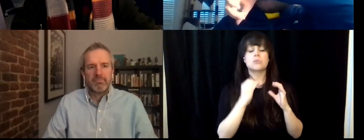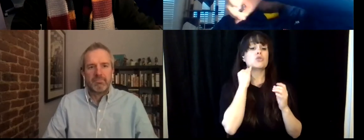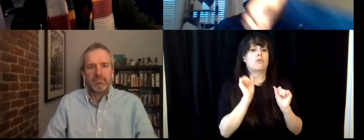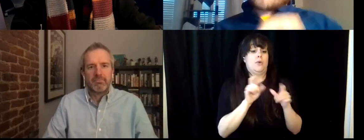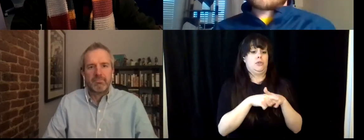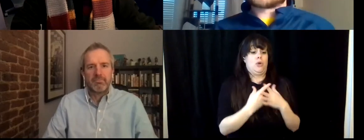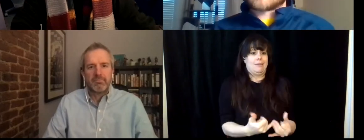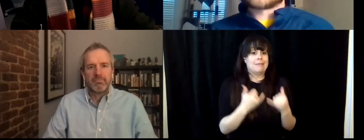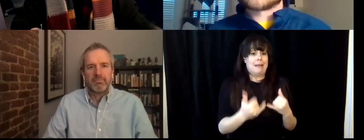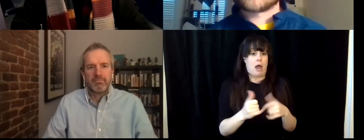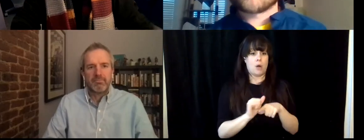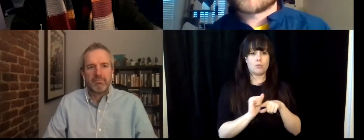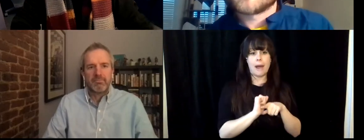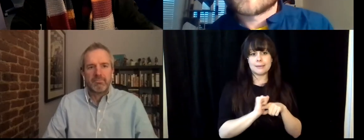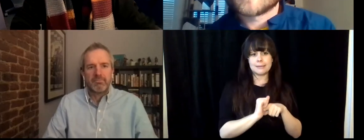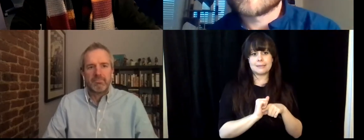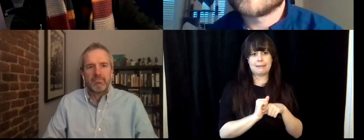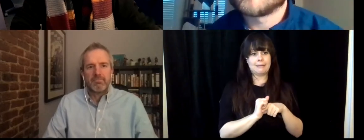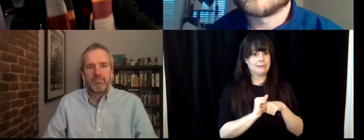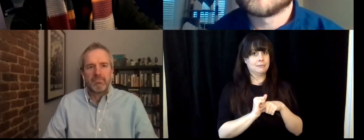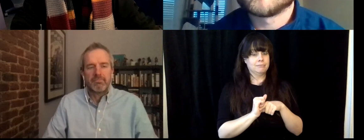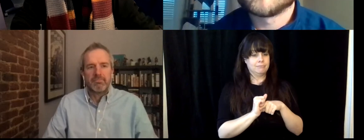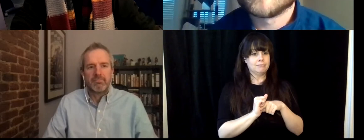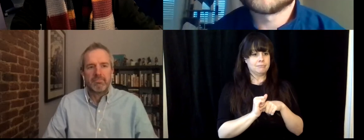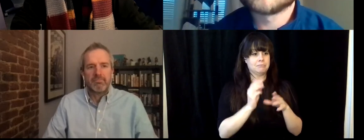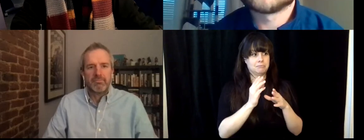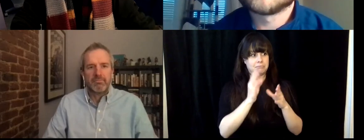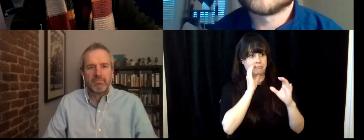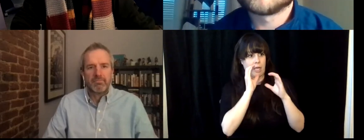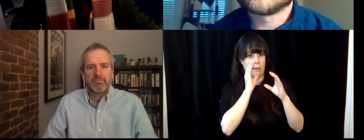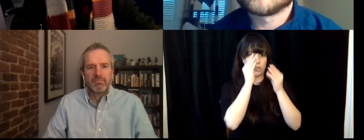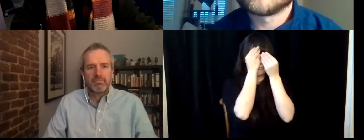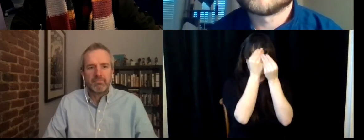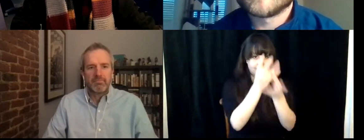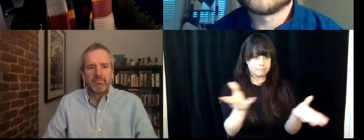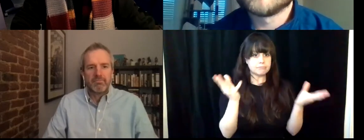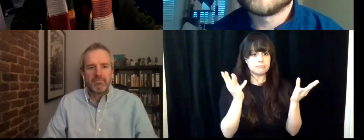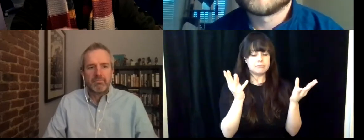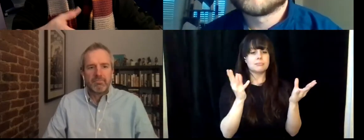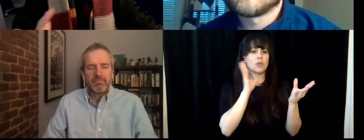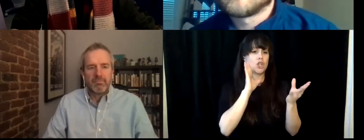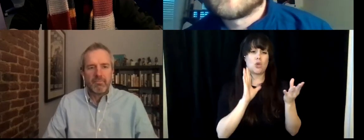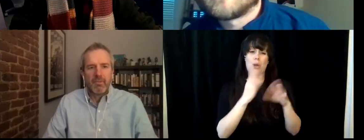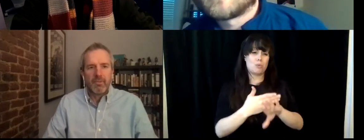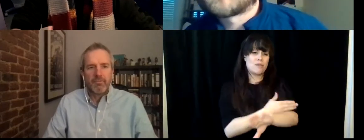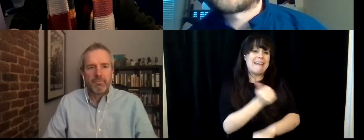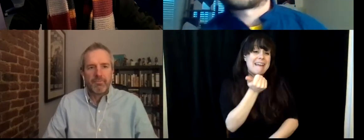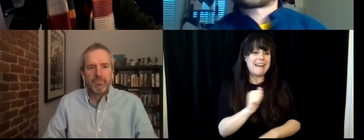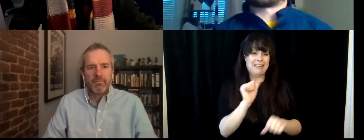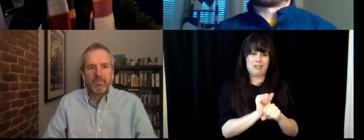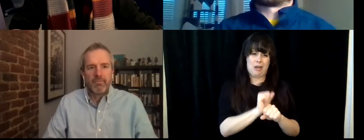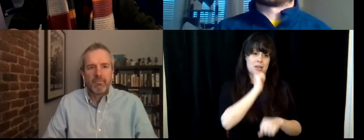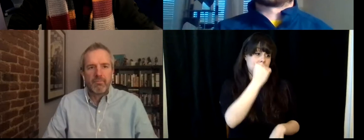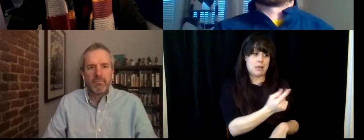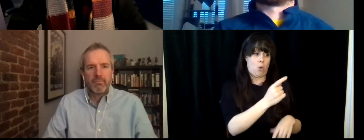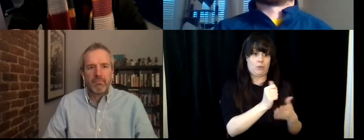that, you're going to do better in almost every job that you can think about, because every one of them interfaces, you